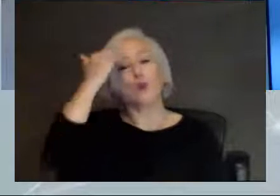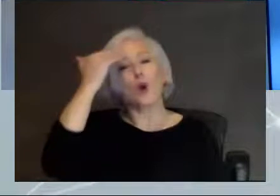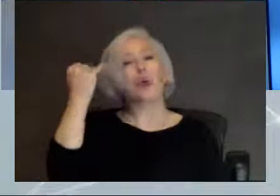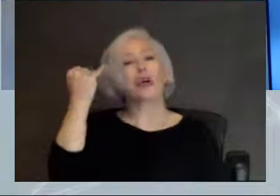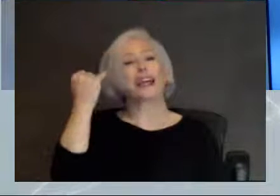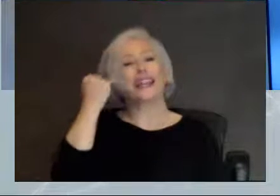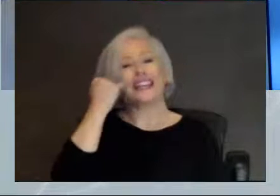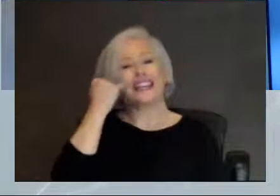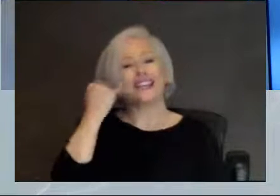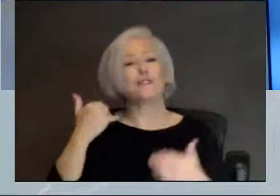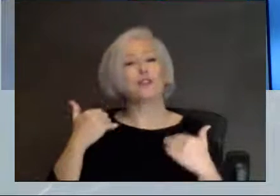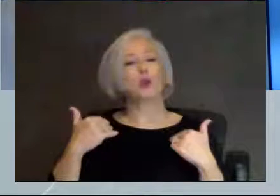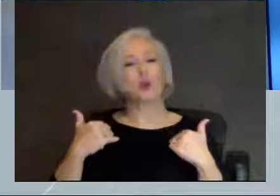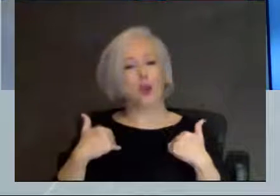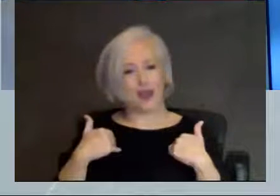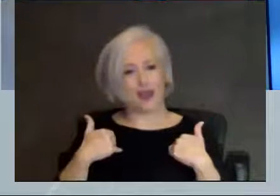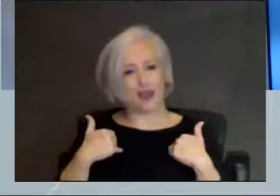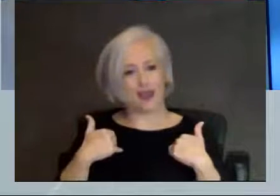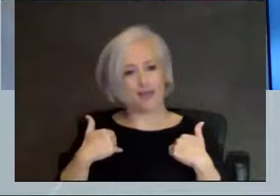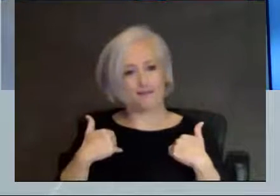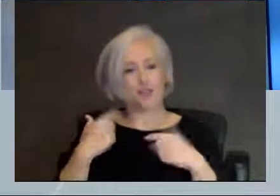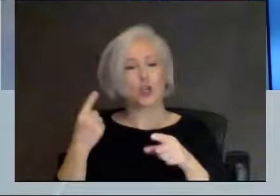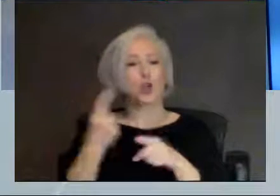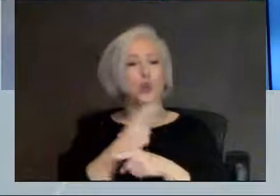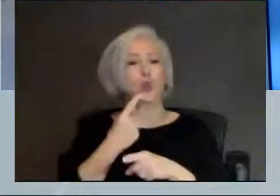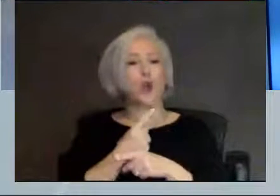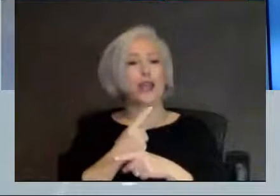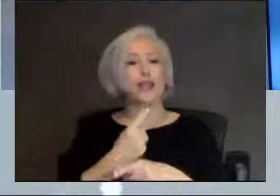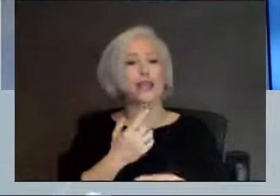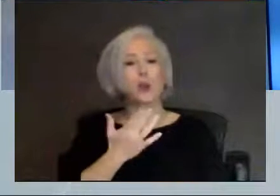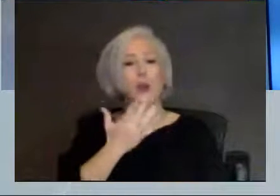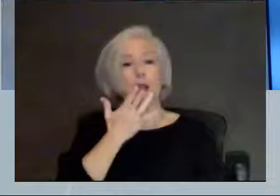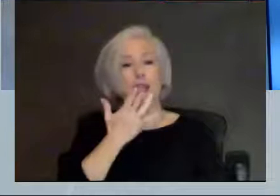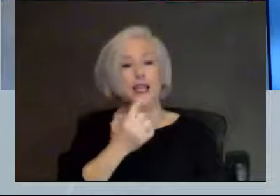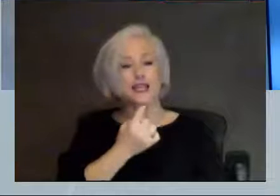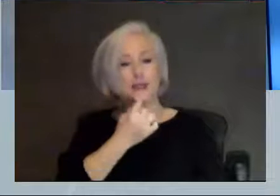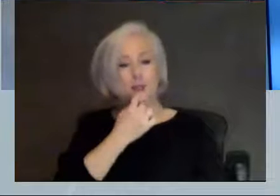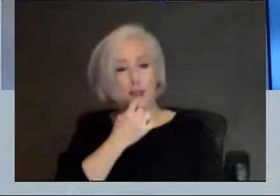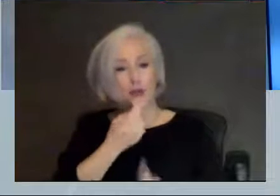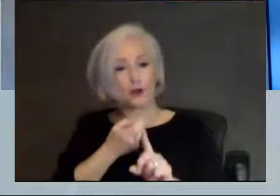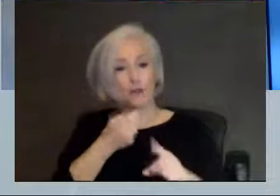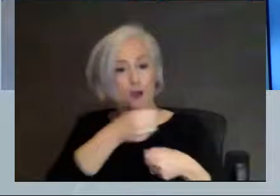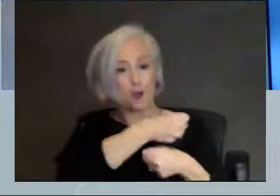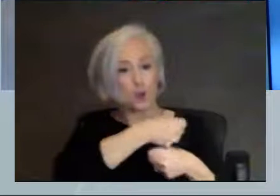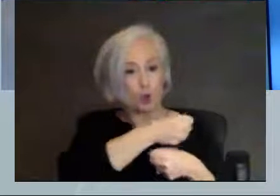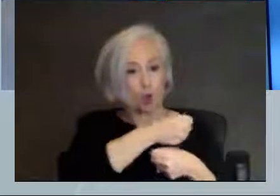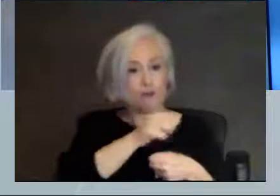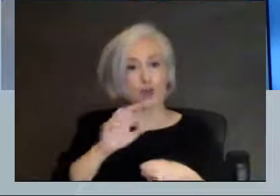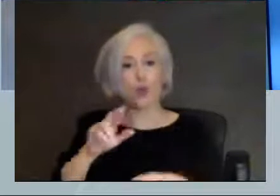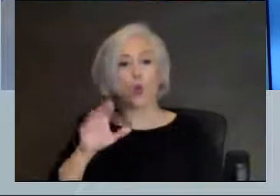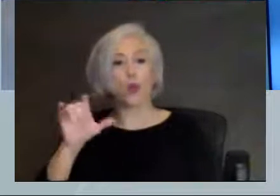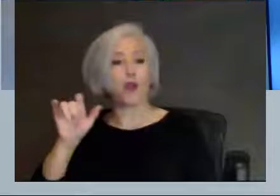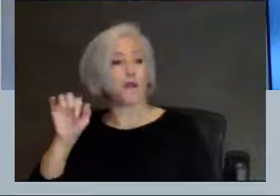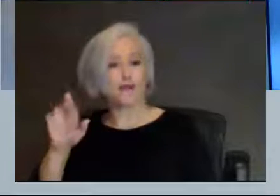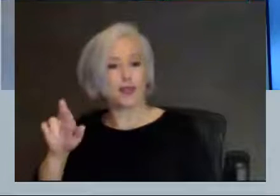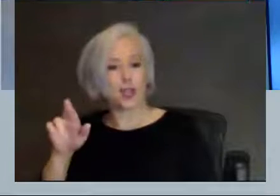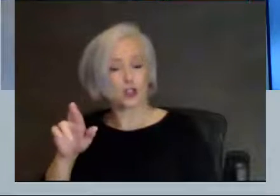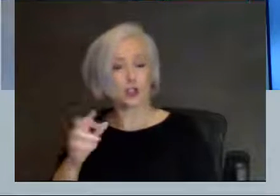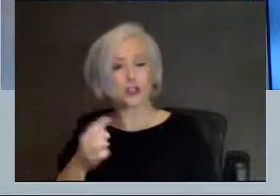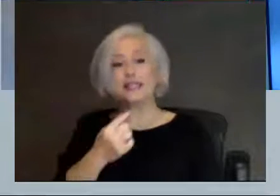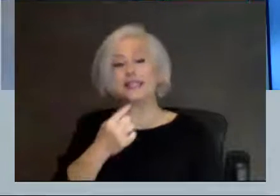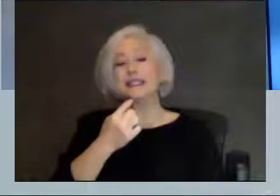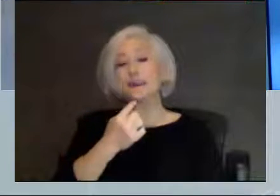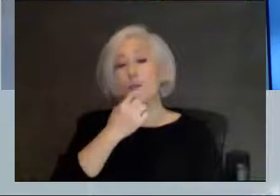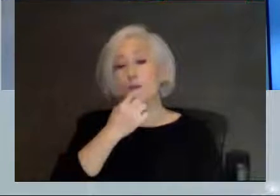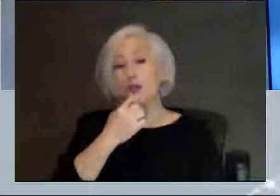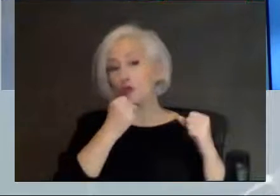on, how do you know if you have just a regular bitter taste from your morning coffee or if it's cancer? Is it the strength of the bitter taste? Is it how long